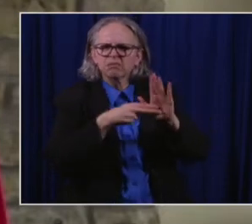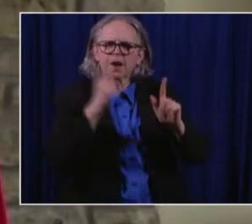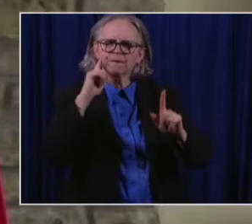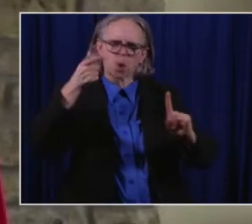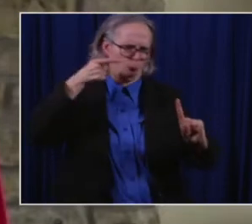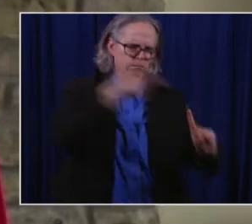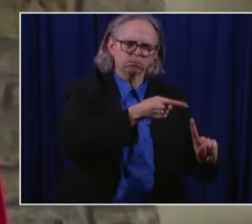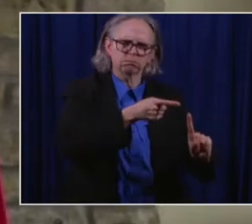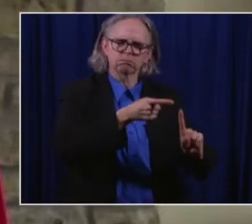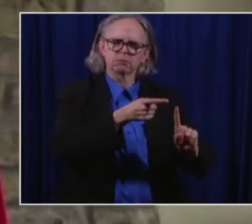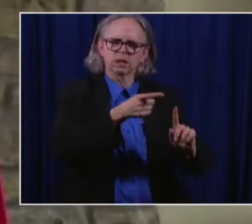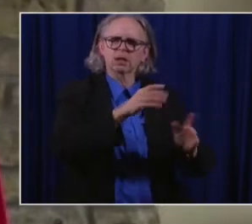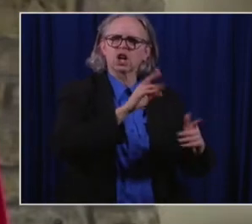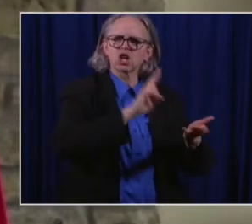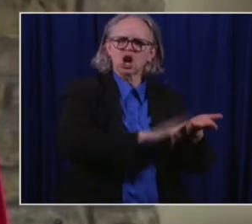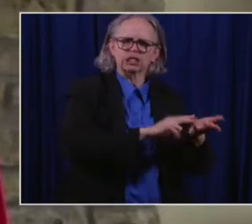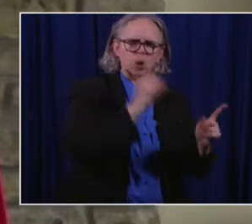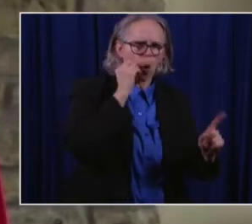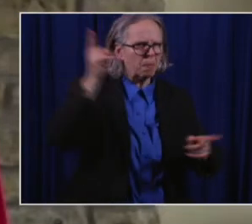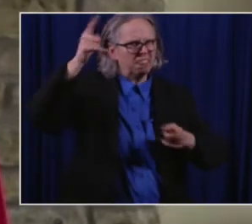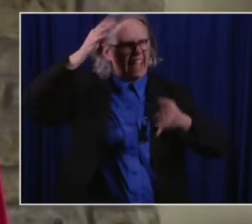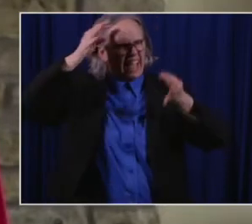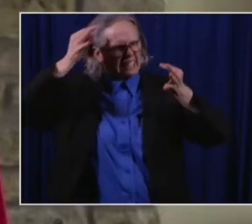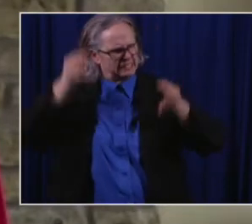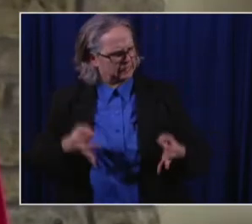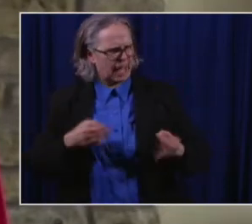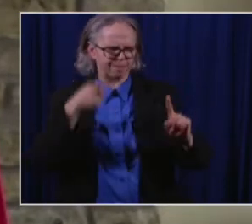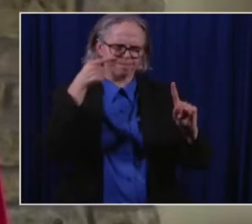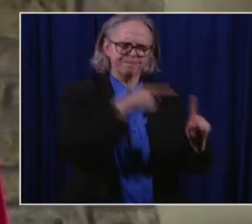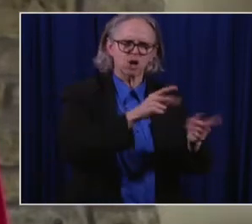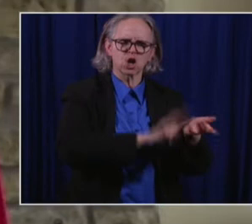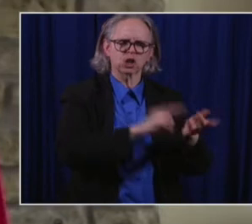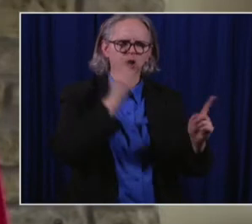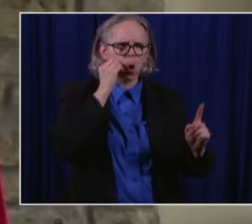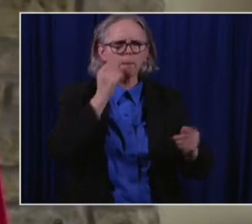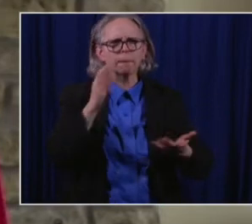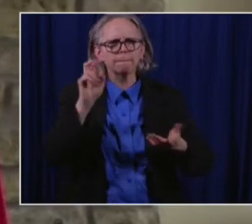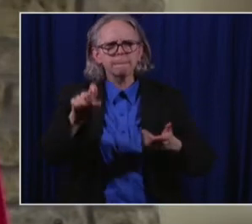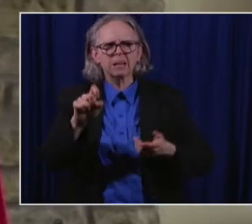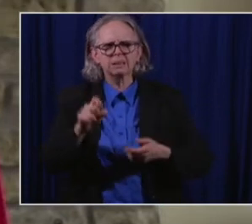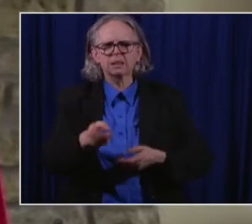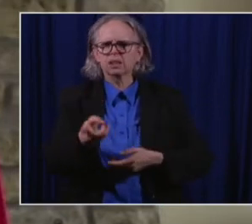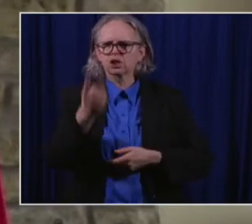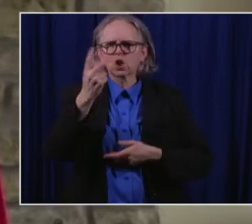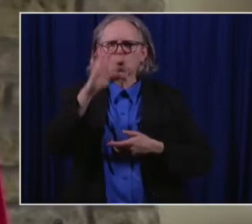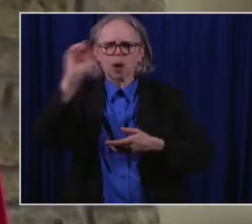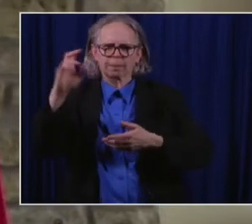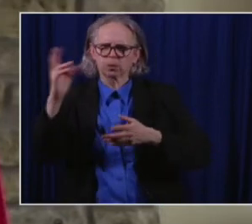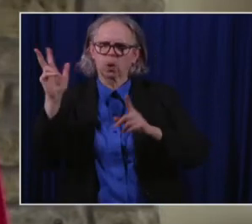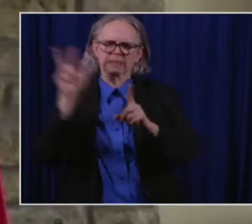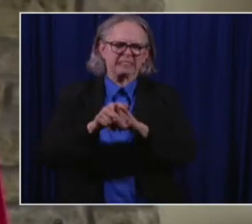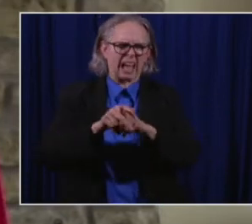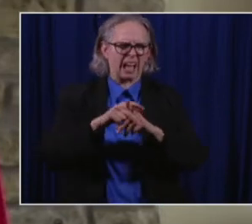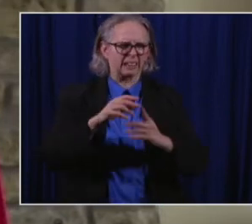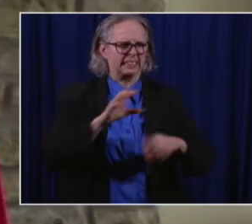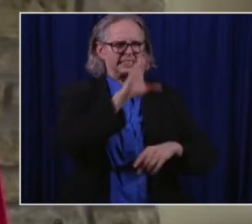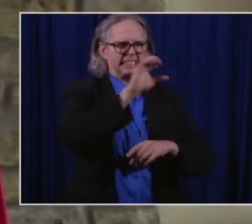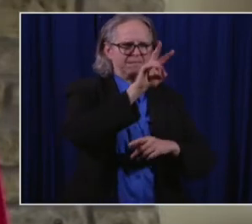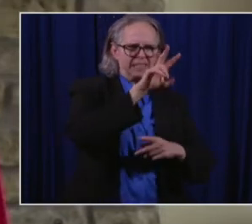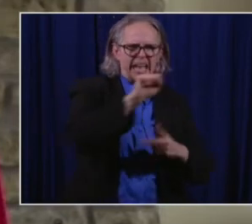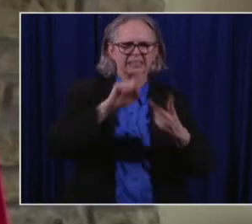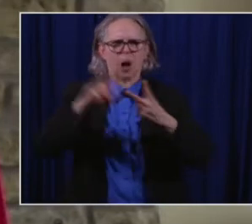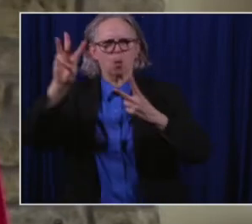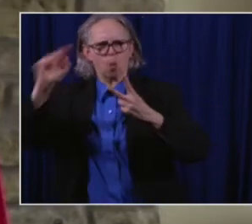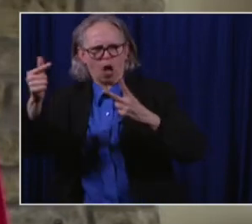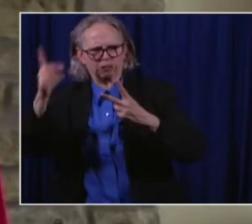that the partners will be Walgreens and CVS. I was on the phone yesterday with both of